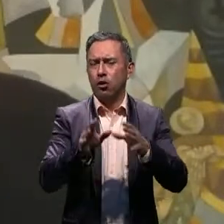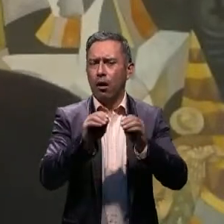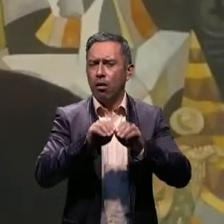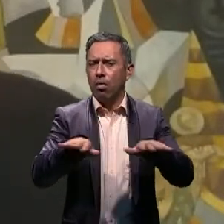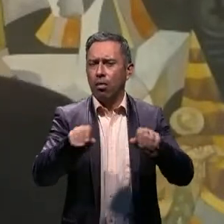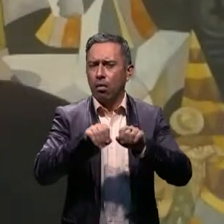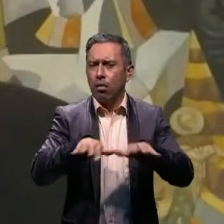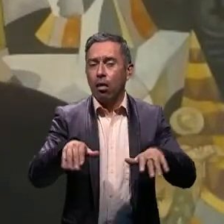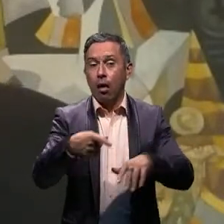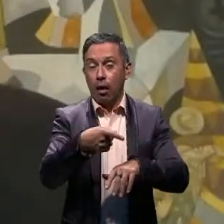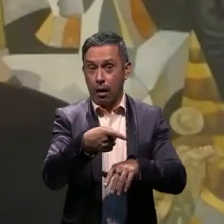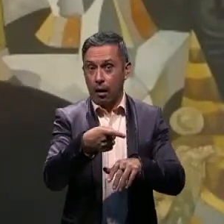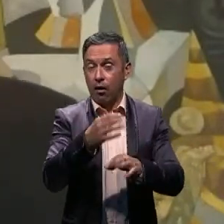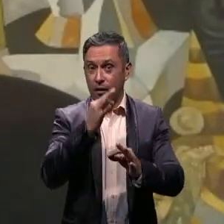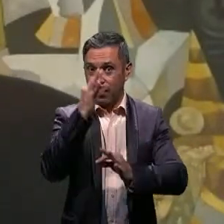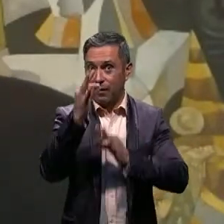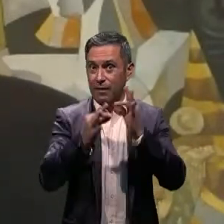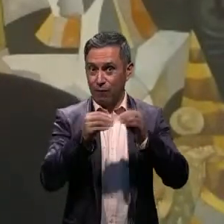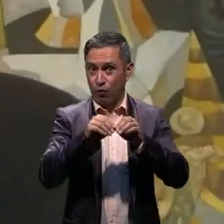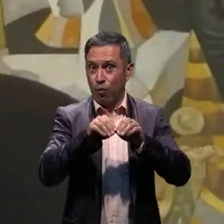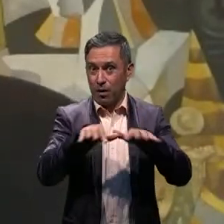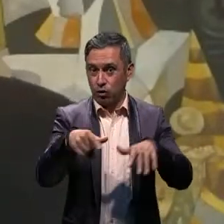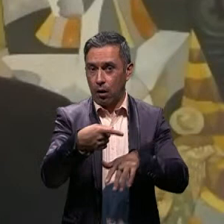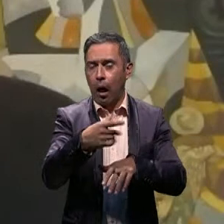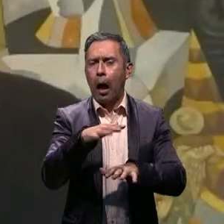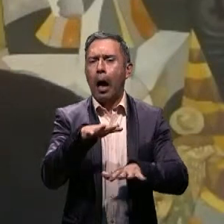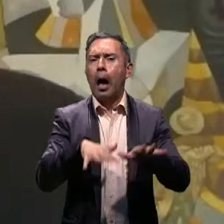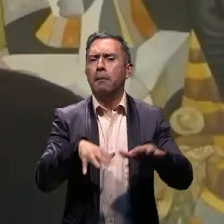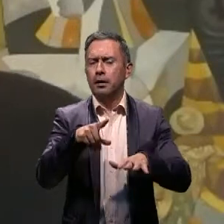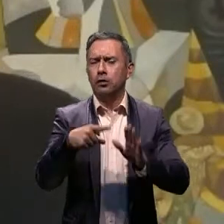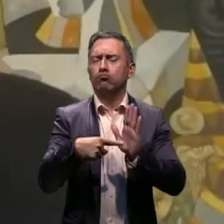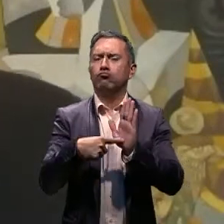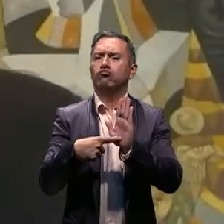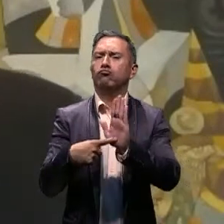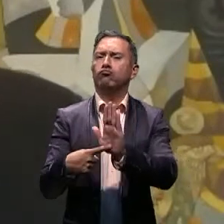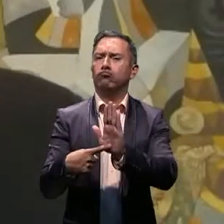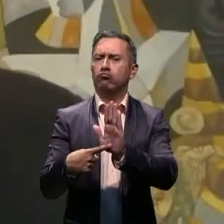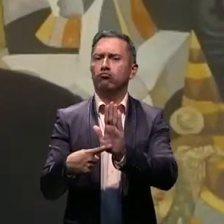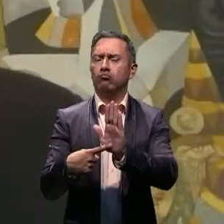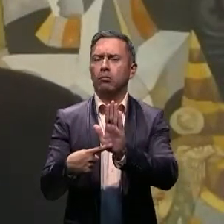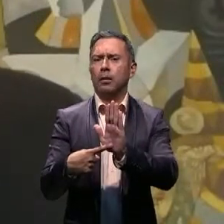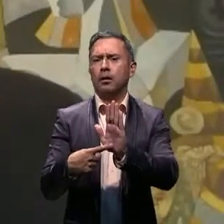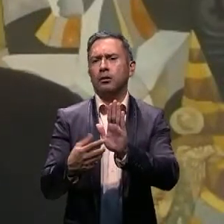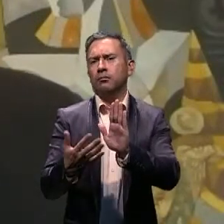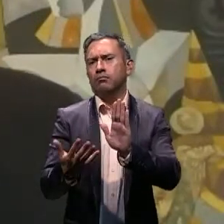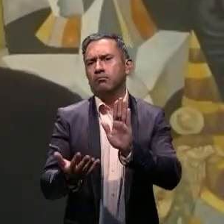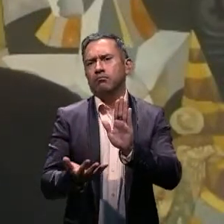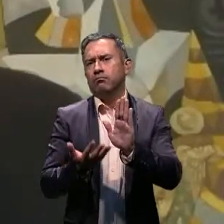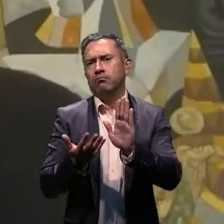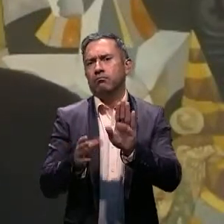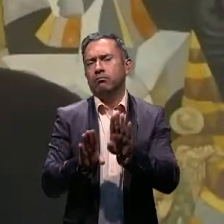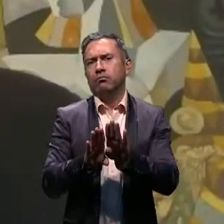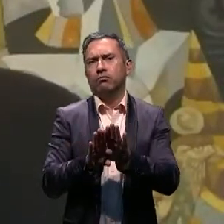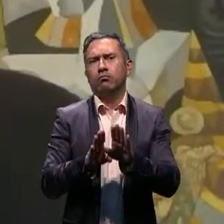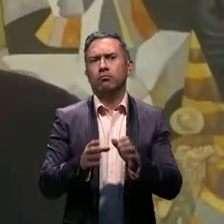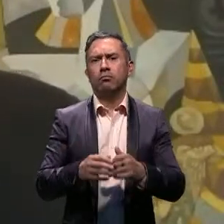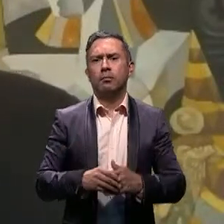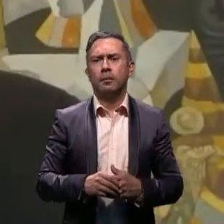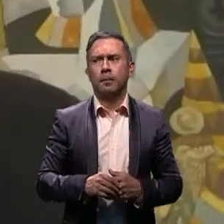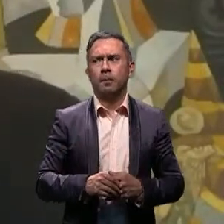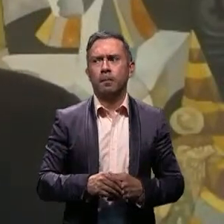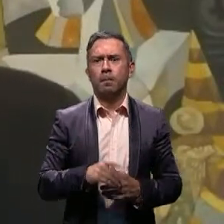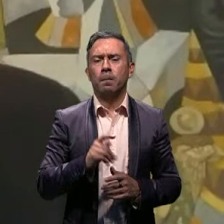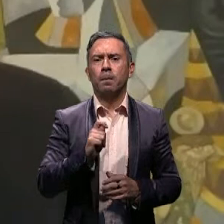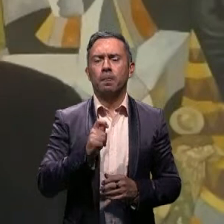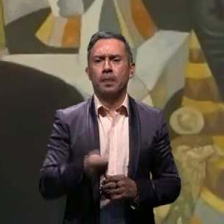tons of information, but that information, even though it is presented in